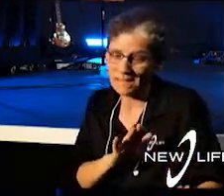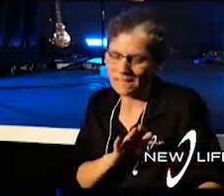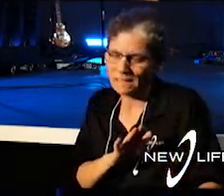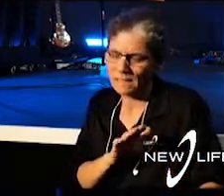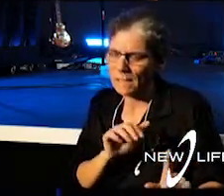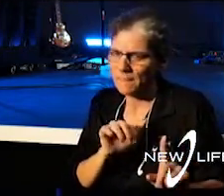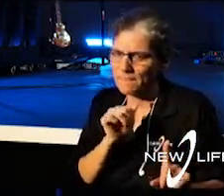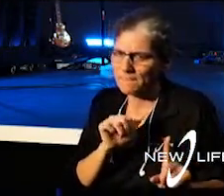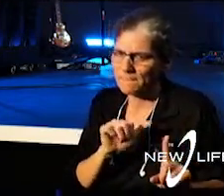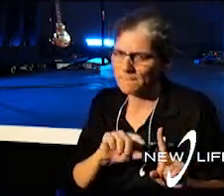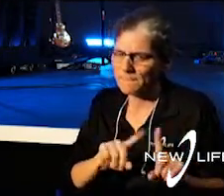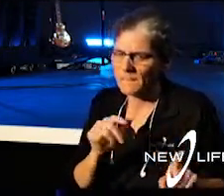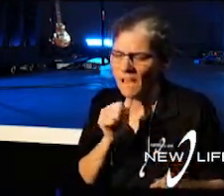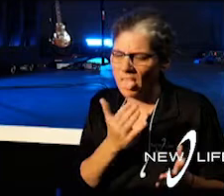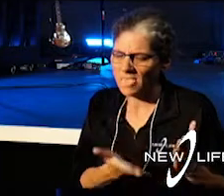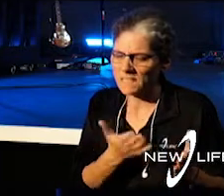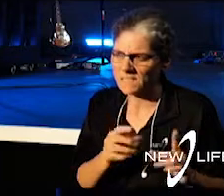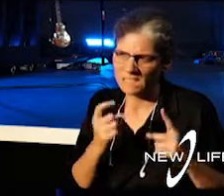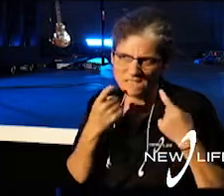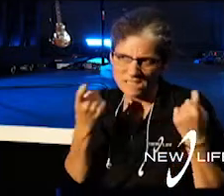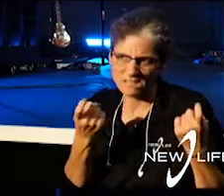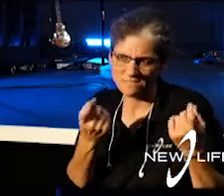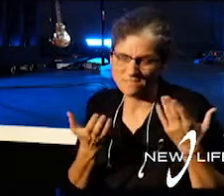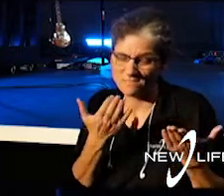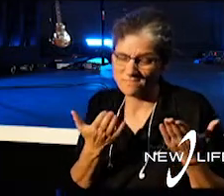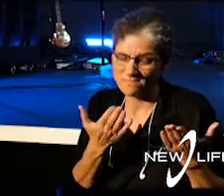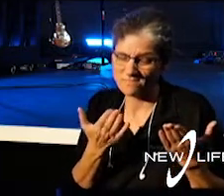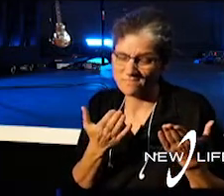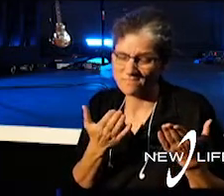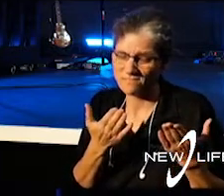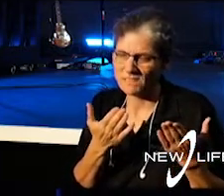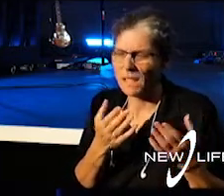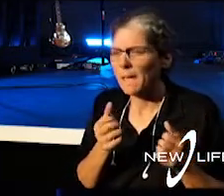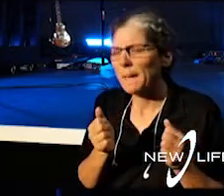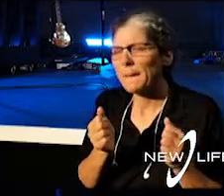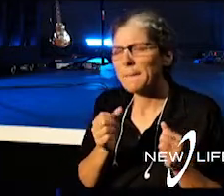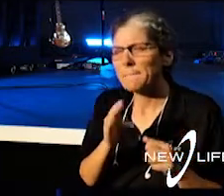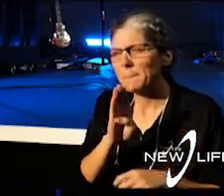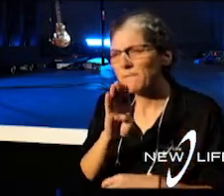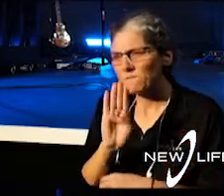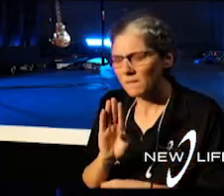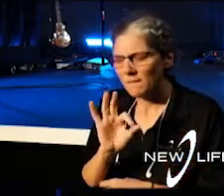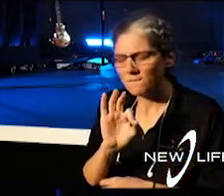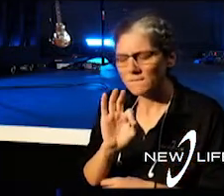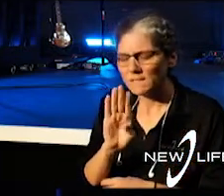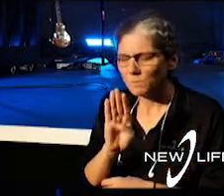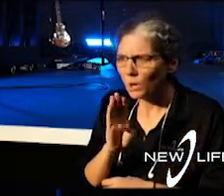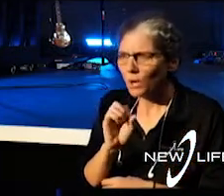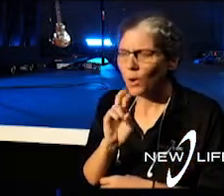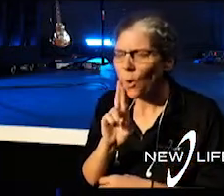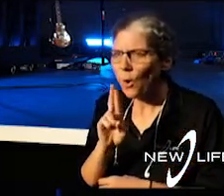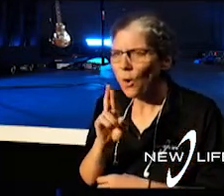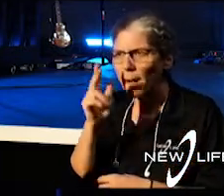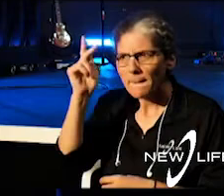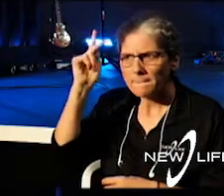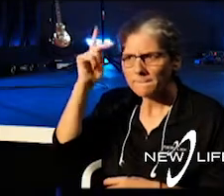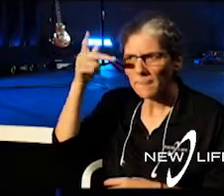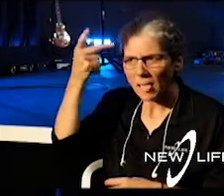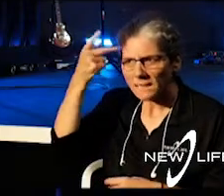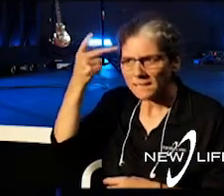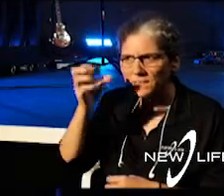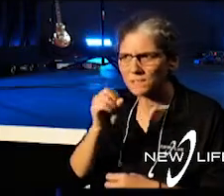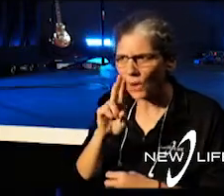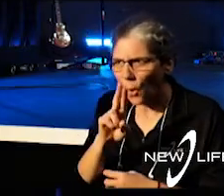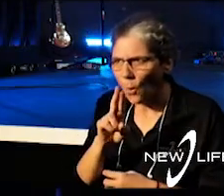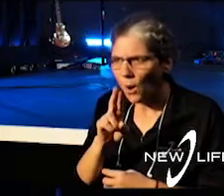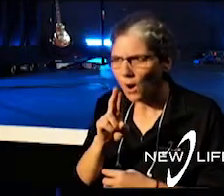isn't. Maybe it's letting people or social media or politics influence what